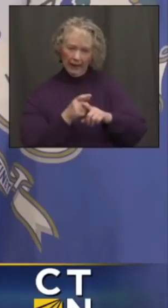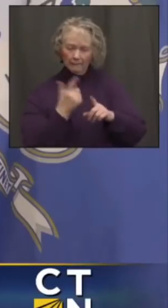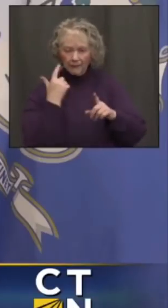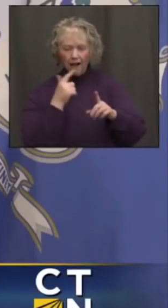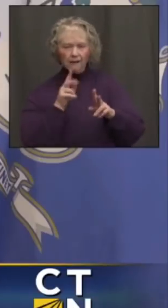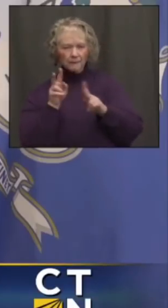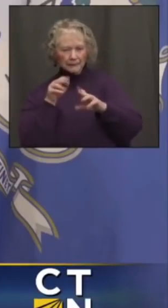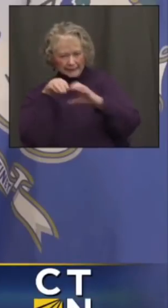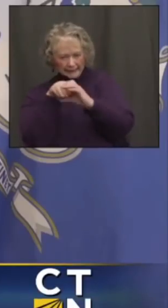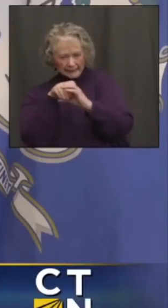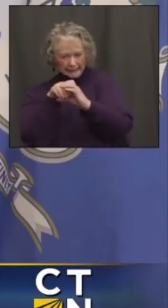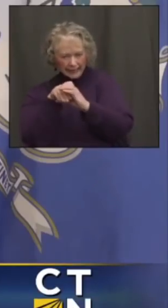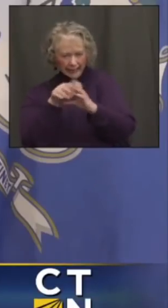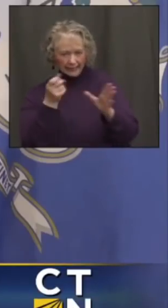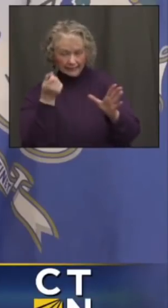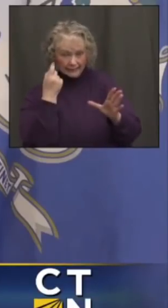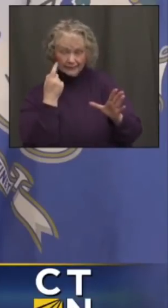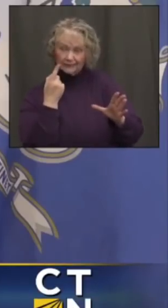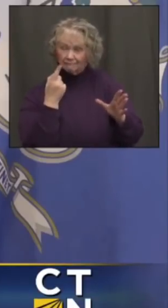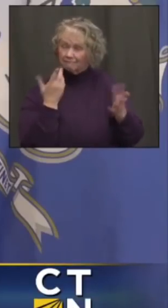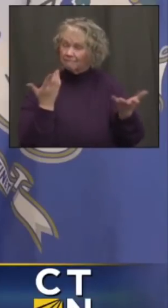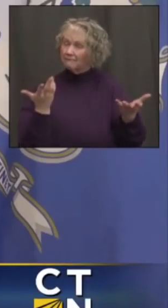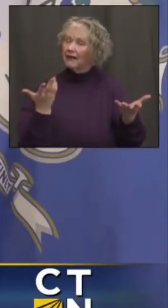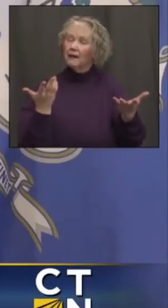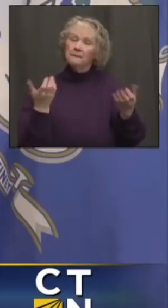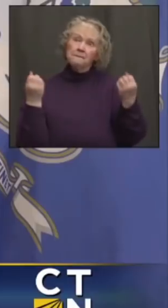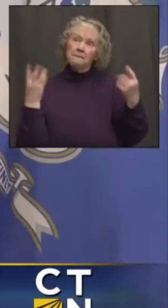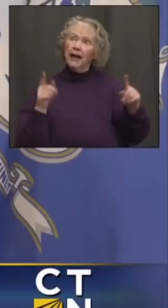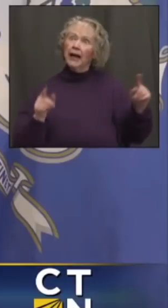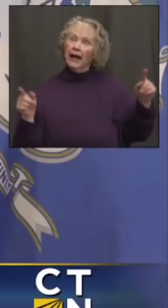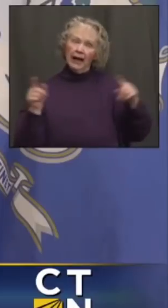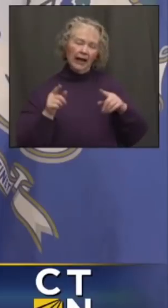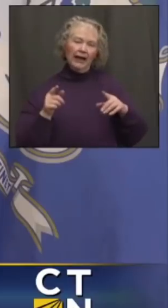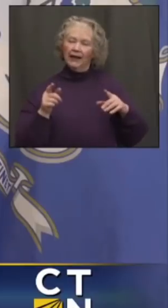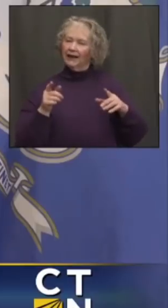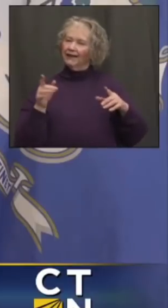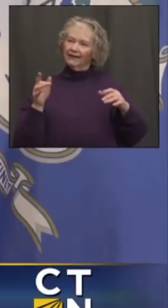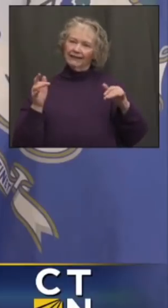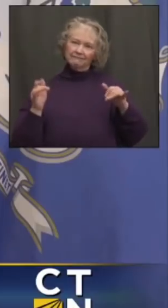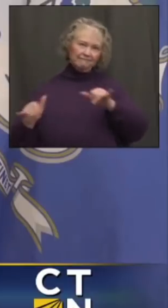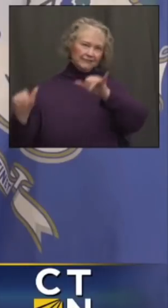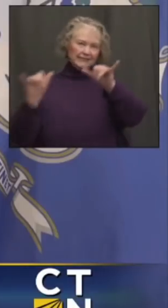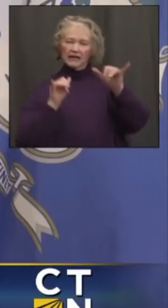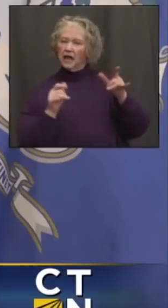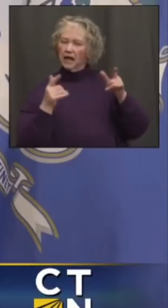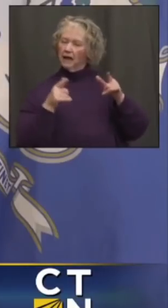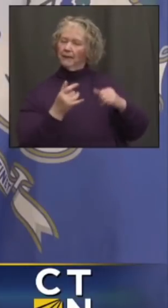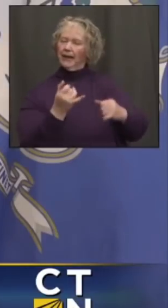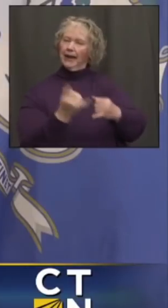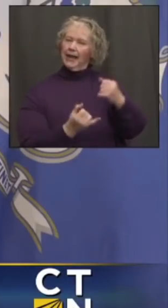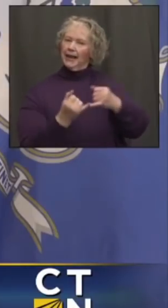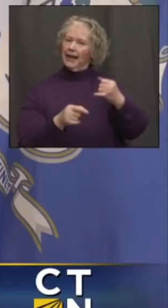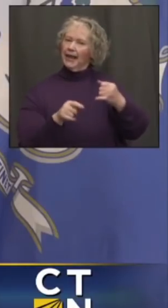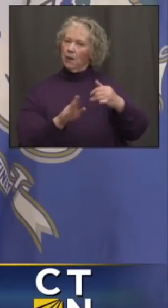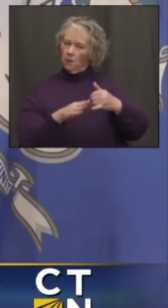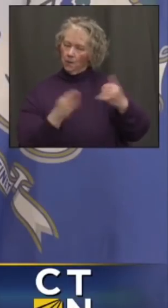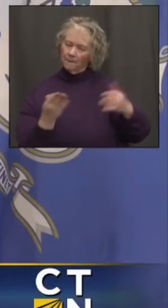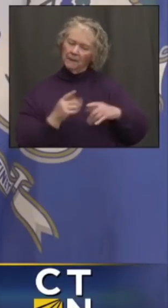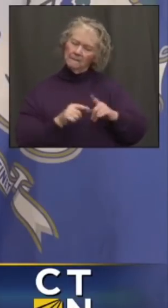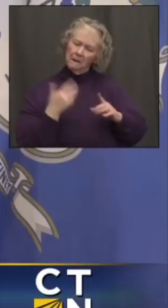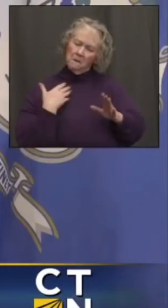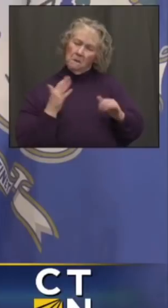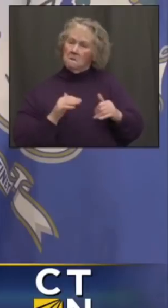rank for you? I still think it's the most complicated, but certainly the most